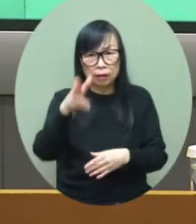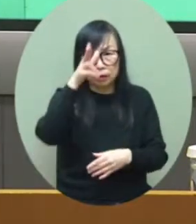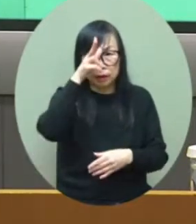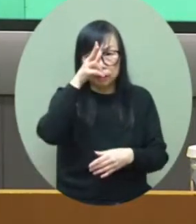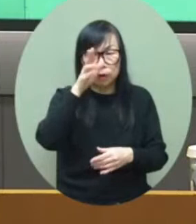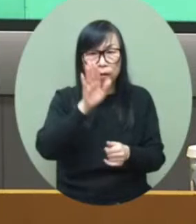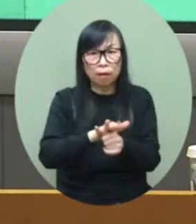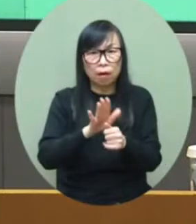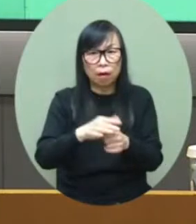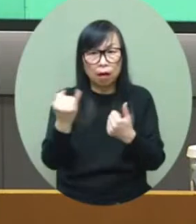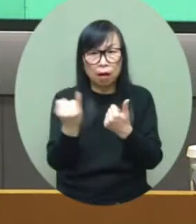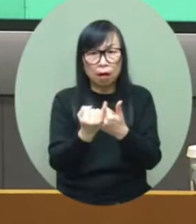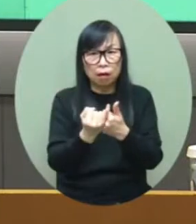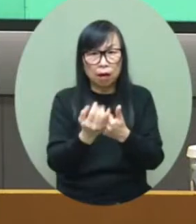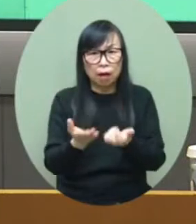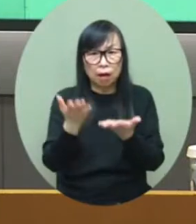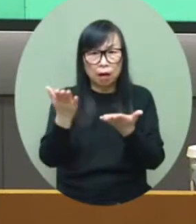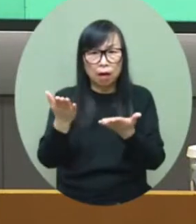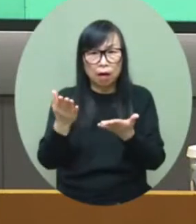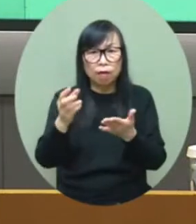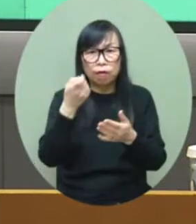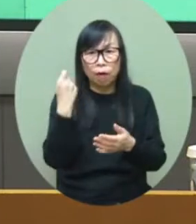That would be the safest